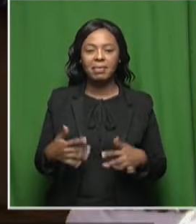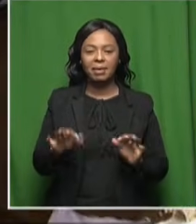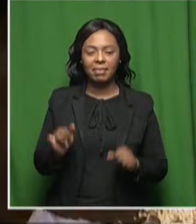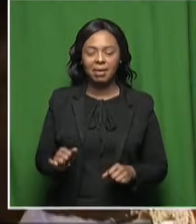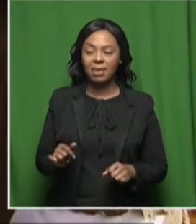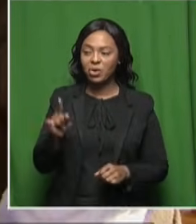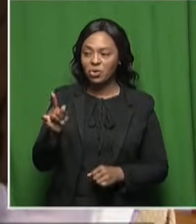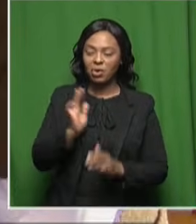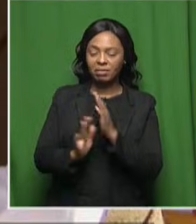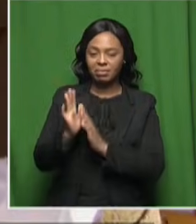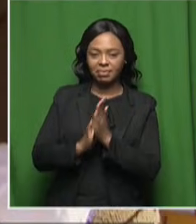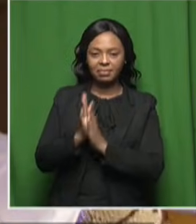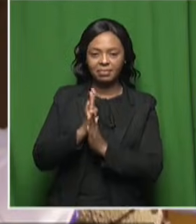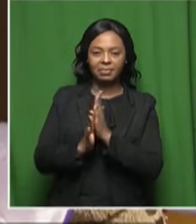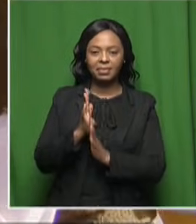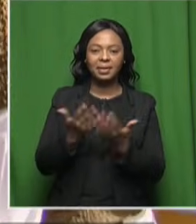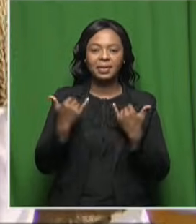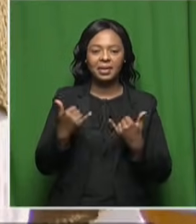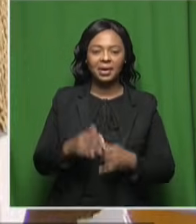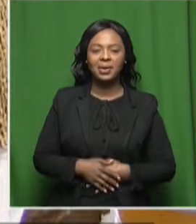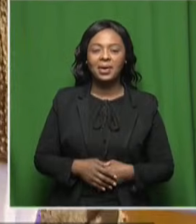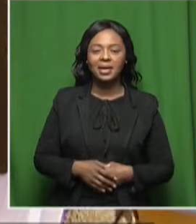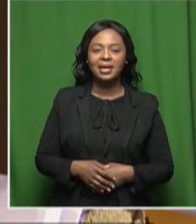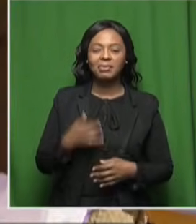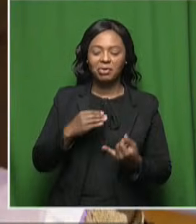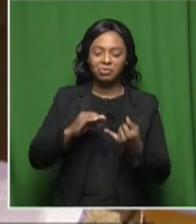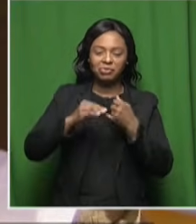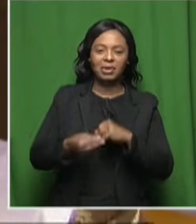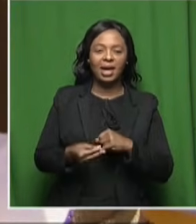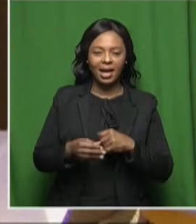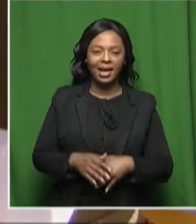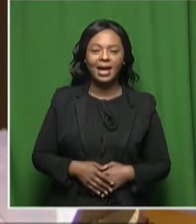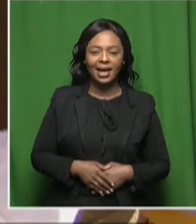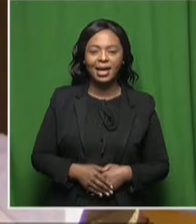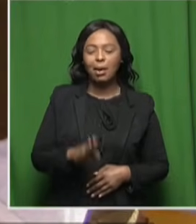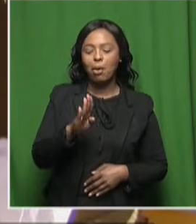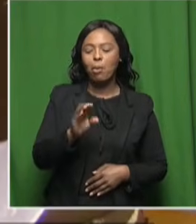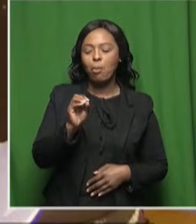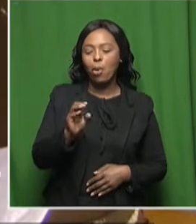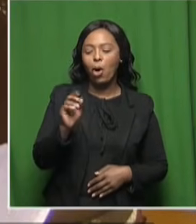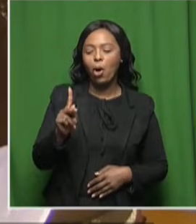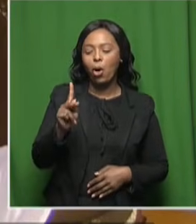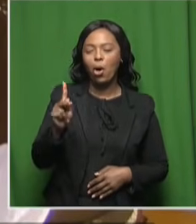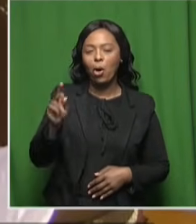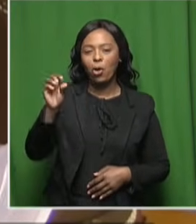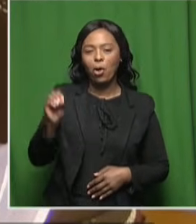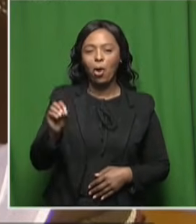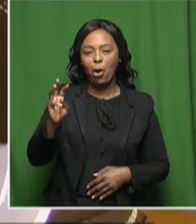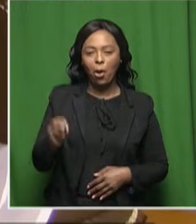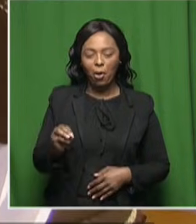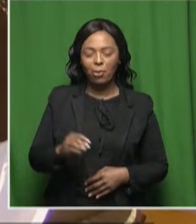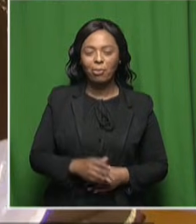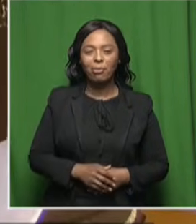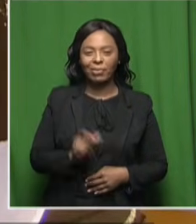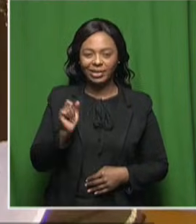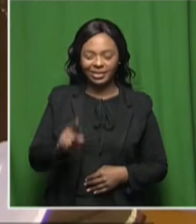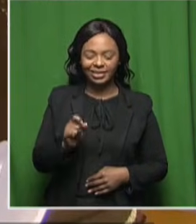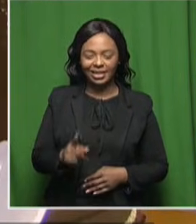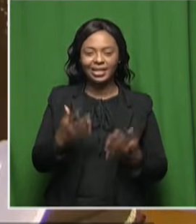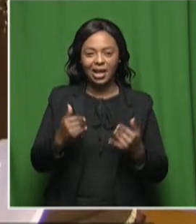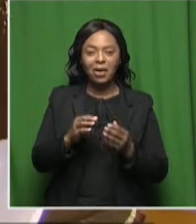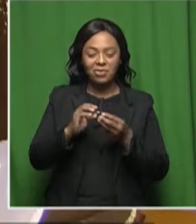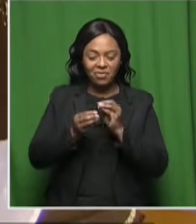me that you are going to make me try this world-famous bokkoms, and apparently it's made proudly in Velddrif,